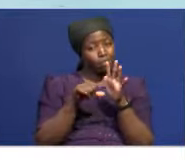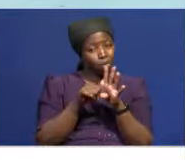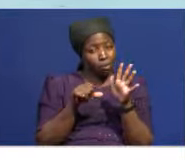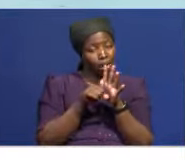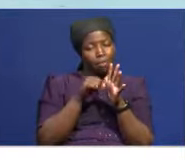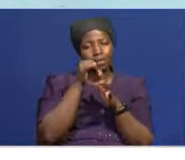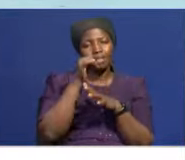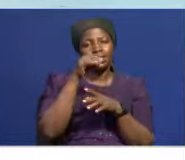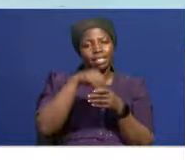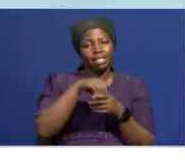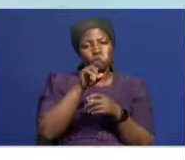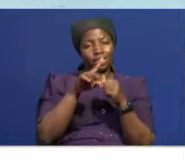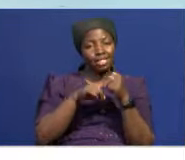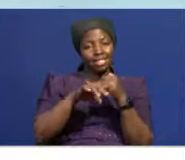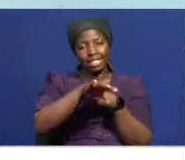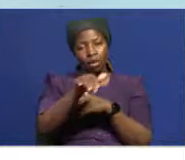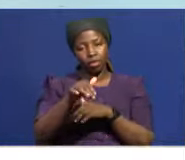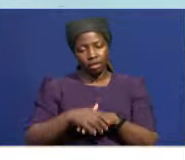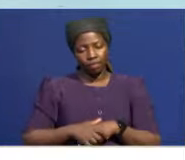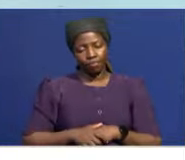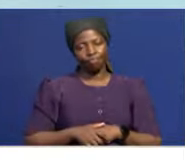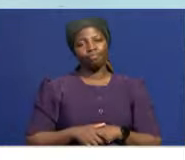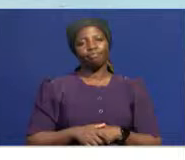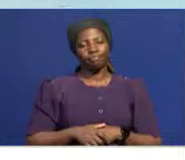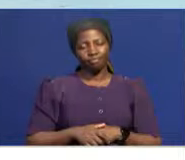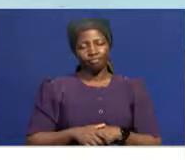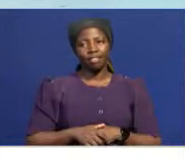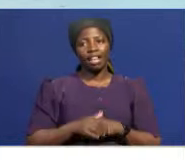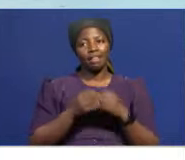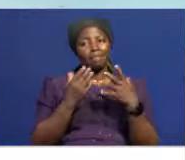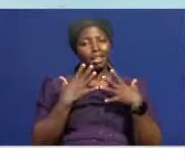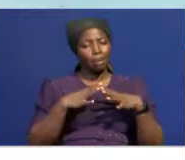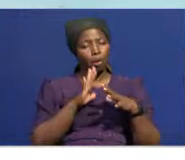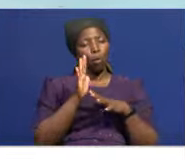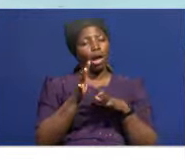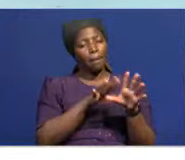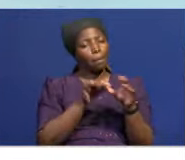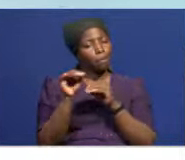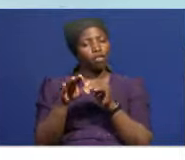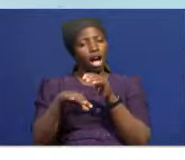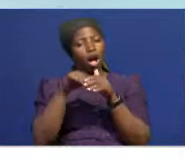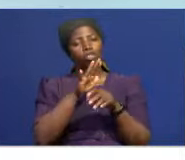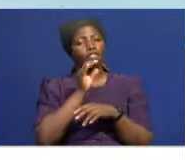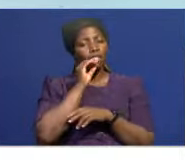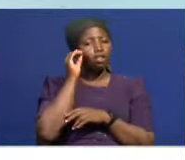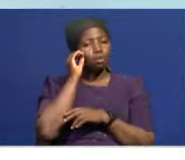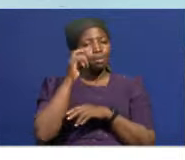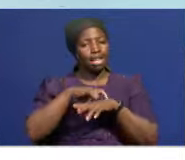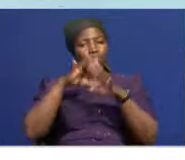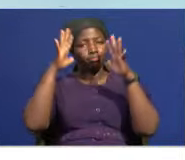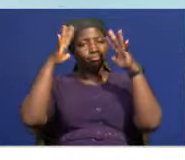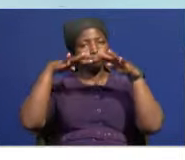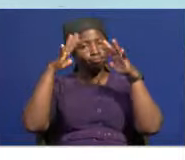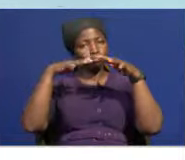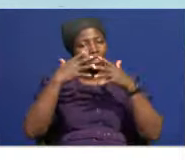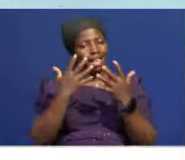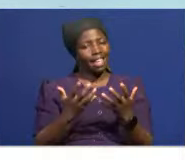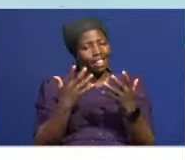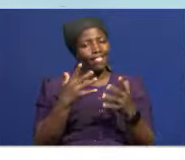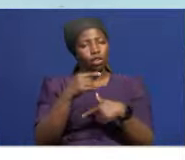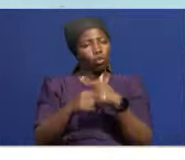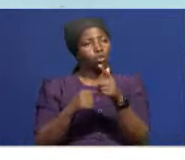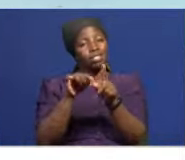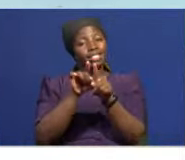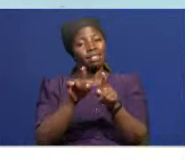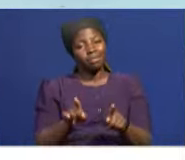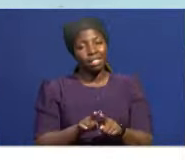26 high-risk counties likely to be displaced as heavy rains continue to pound across the country. The humanitarian organization has also issued